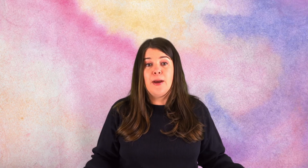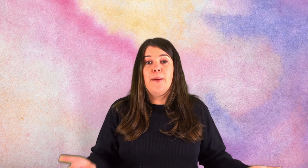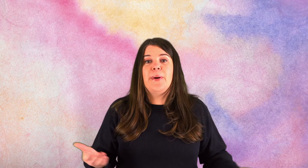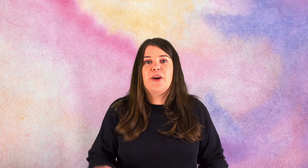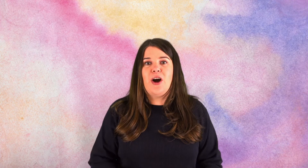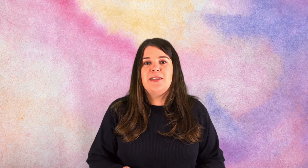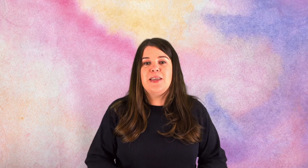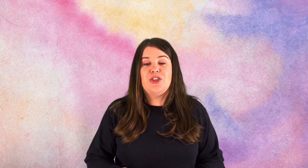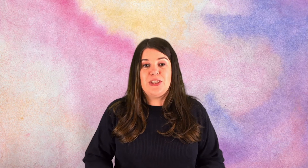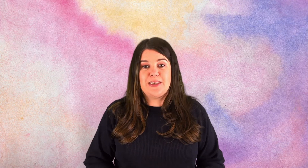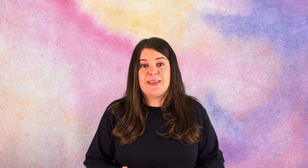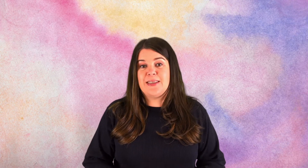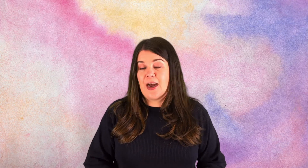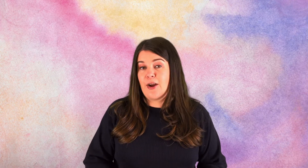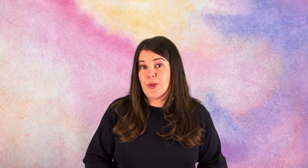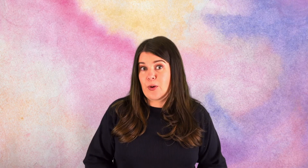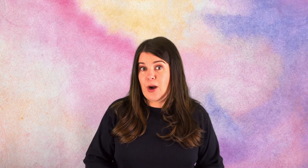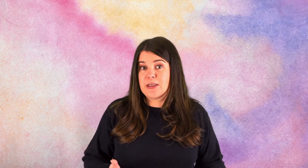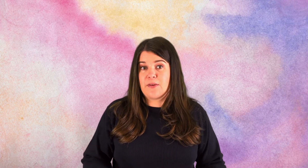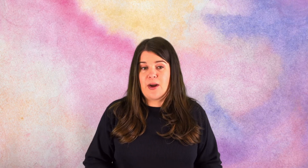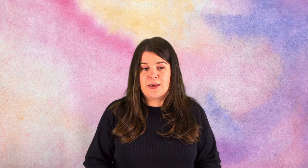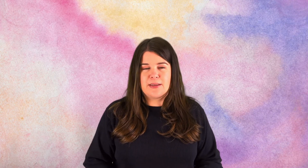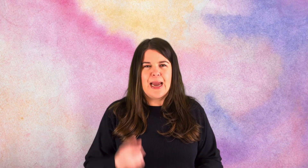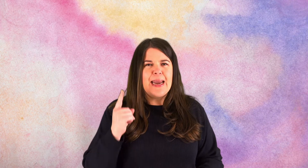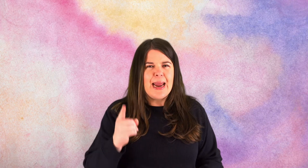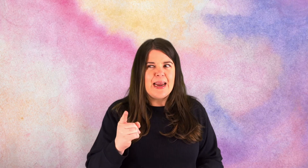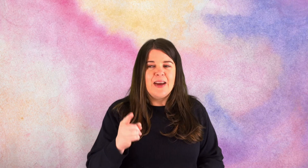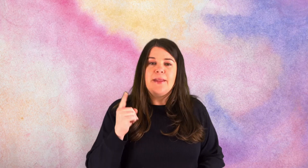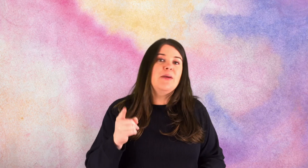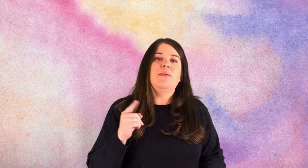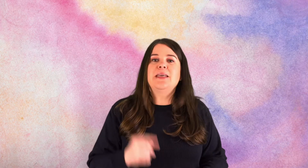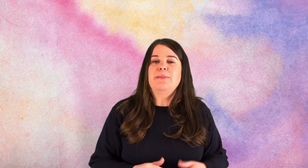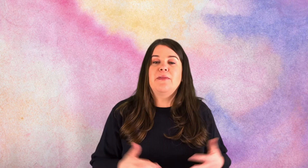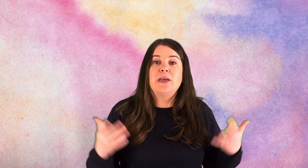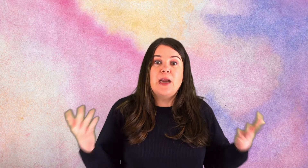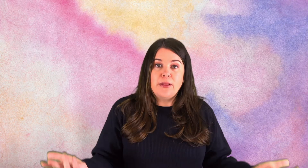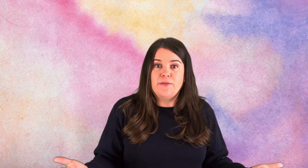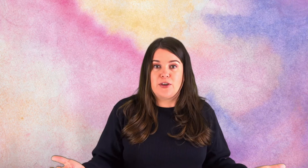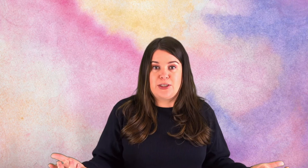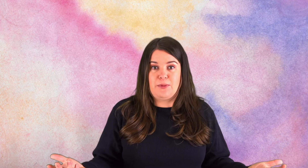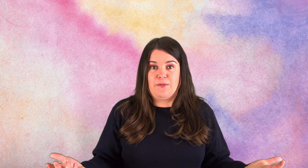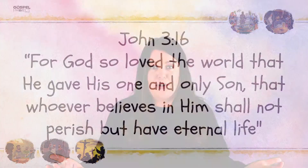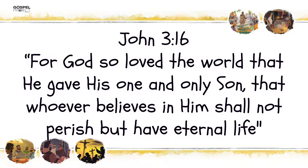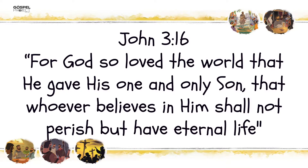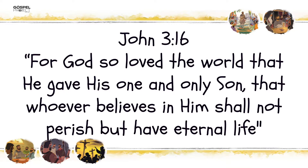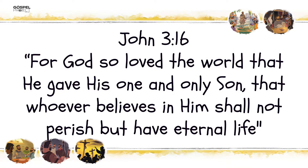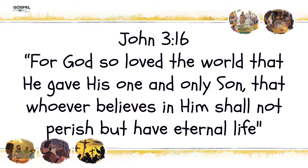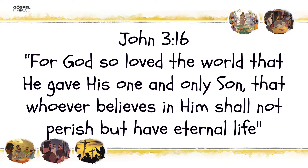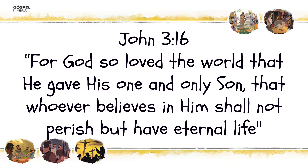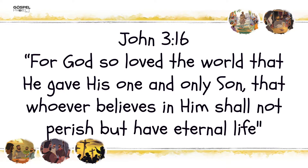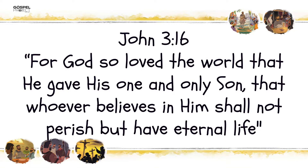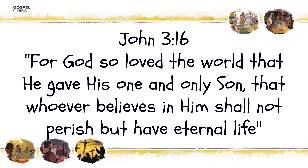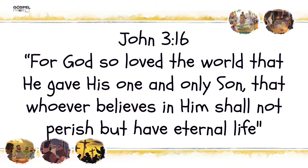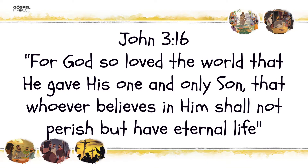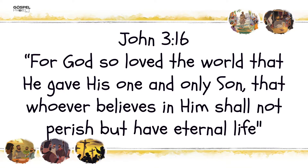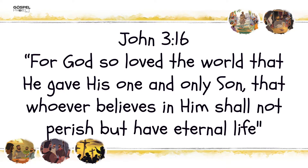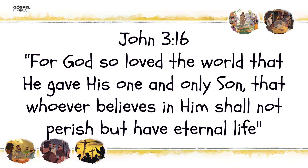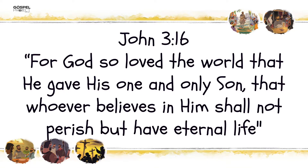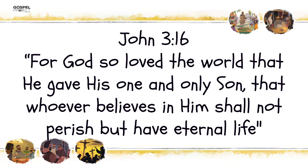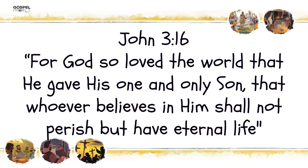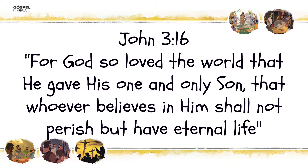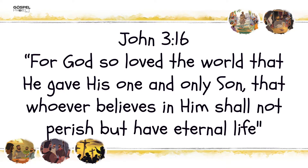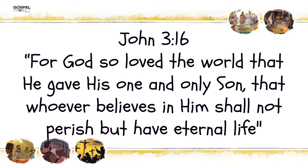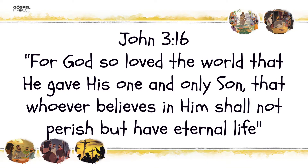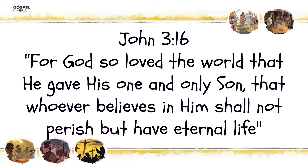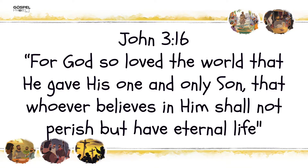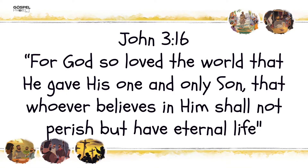sin. But God sent Jesus to die on the cross for us. And hey, that reminds me of another verse that we've looked at, John 3:16. "For God